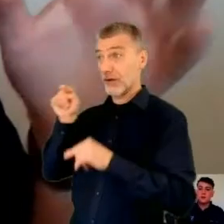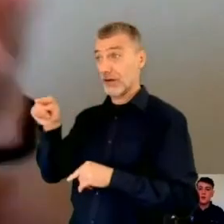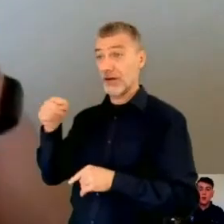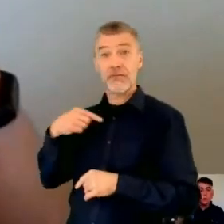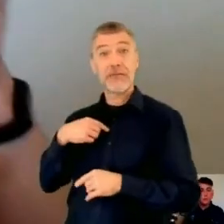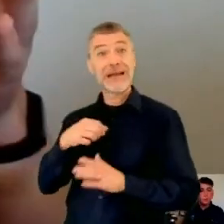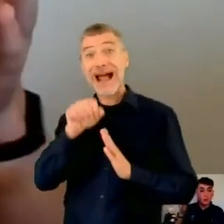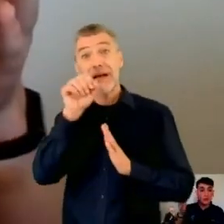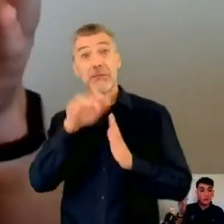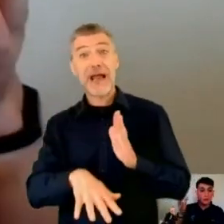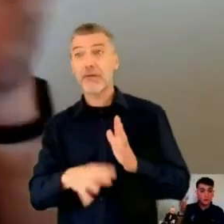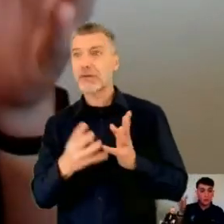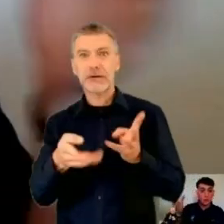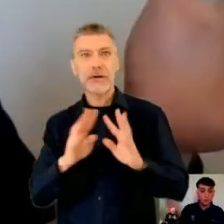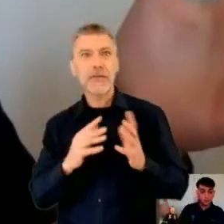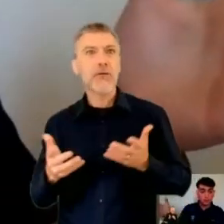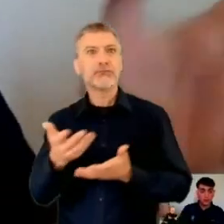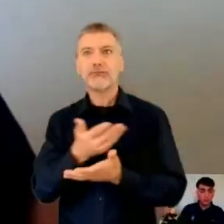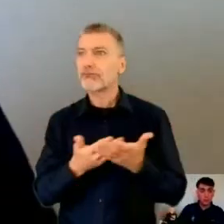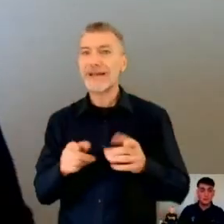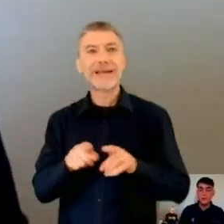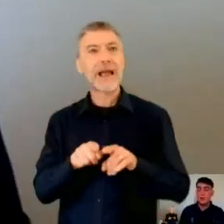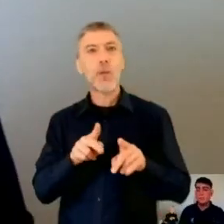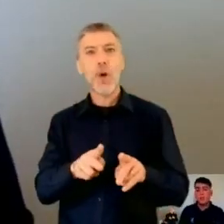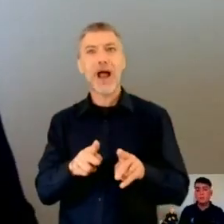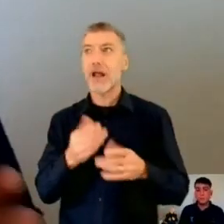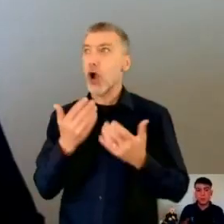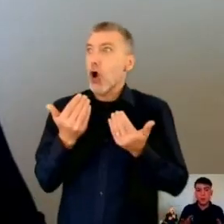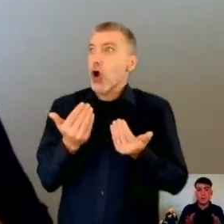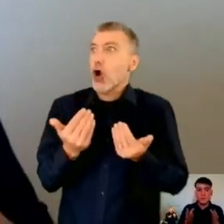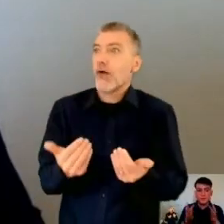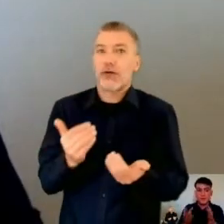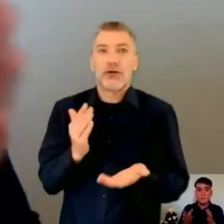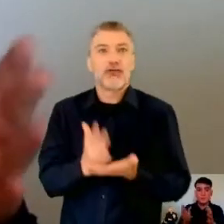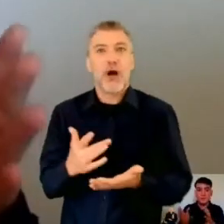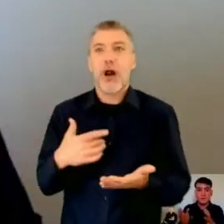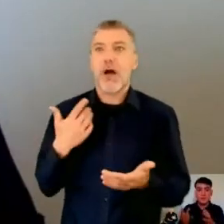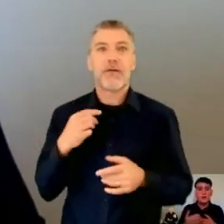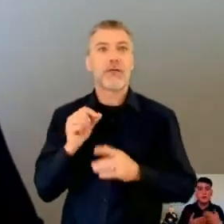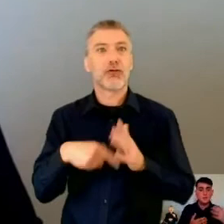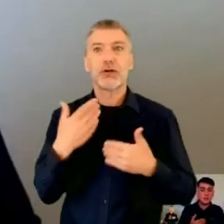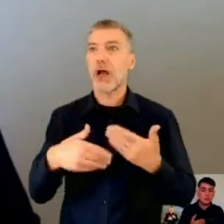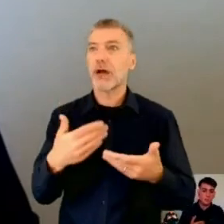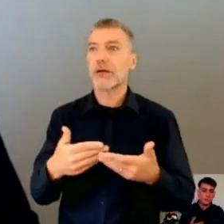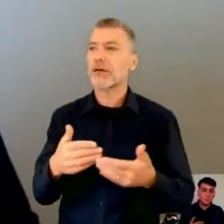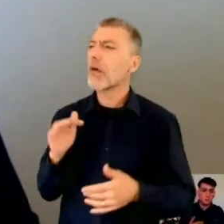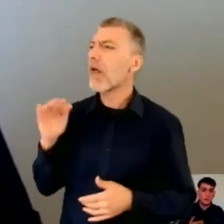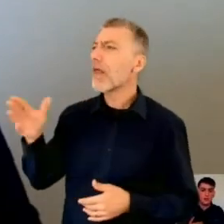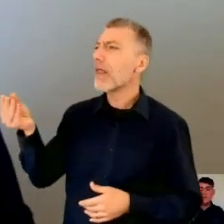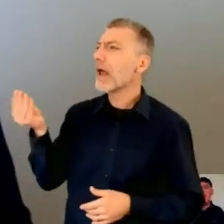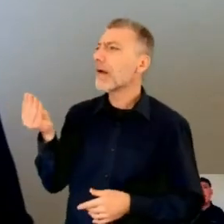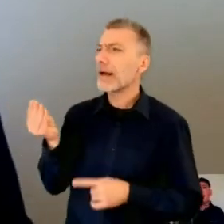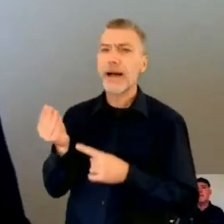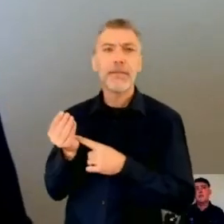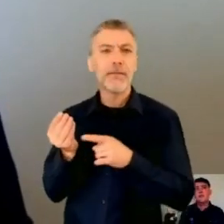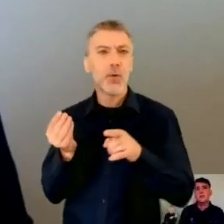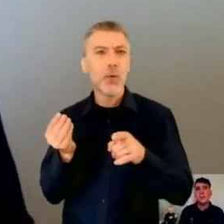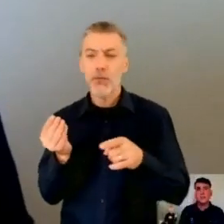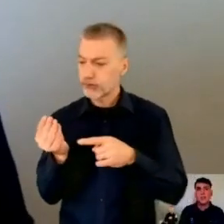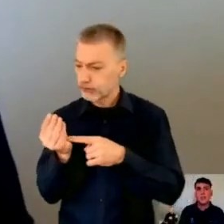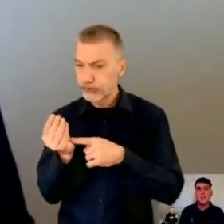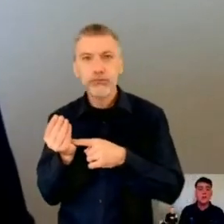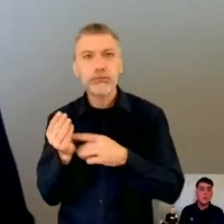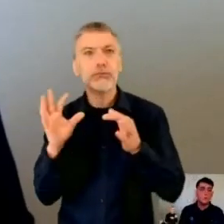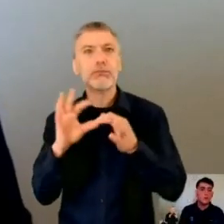able to be working on current projects and be able to apply the theory of uni to the actual practical side. And I think as